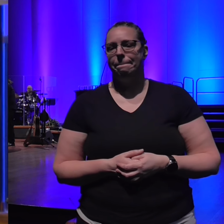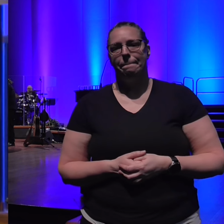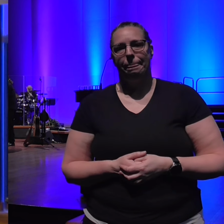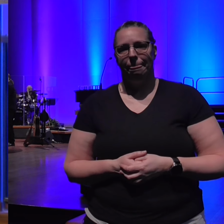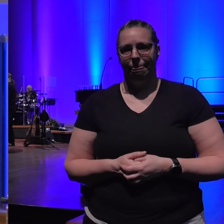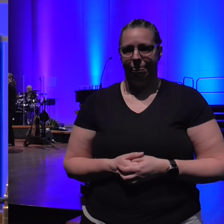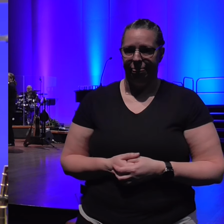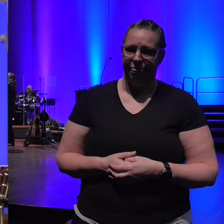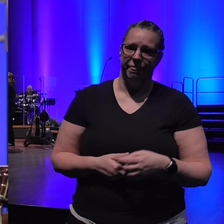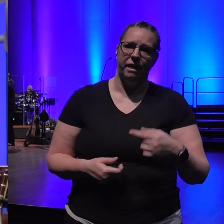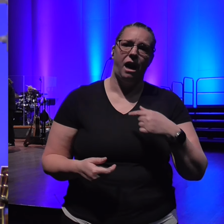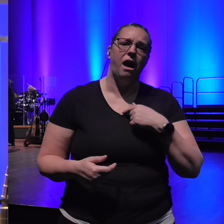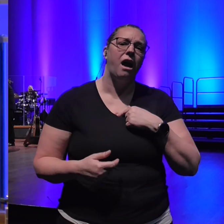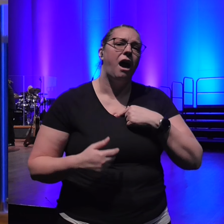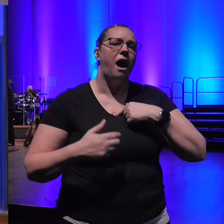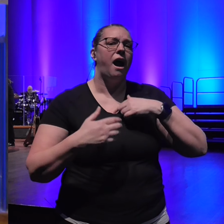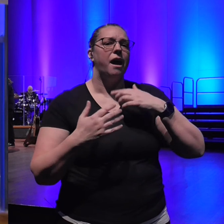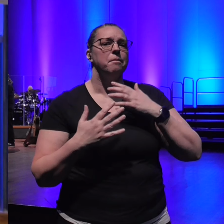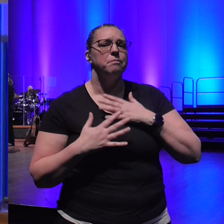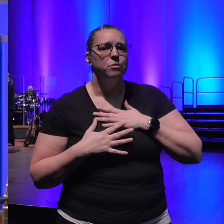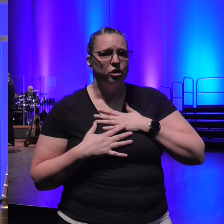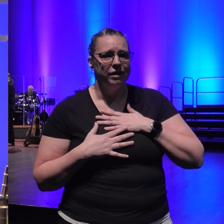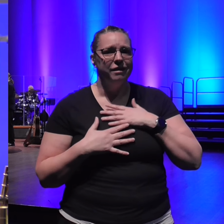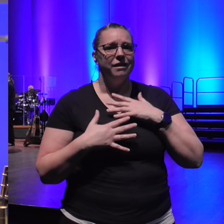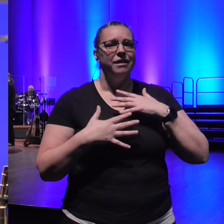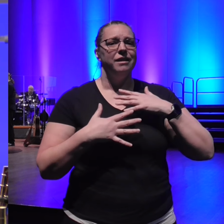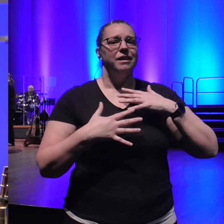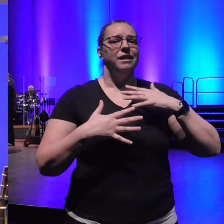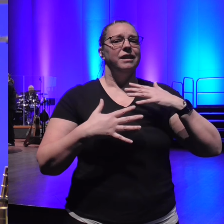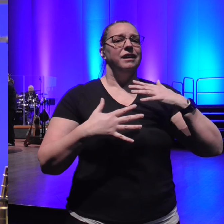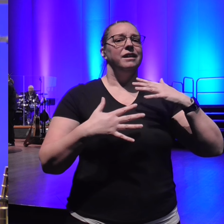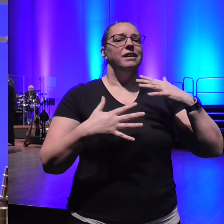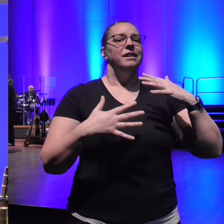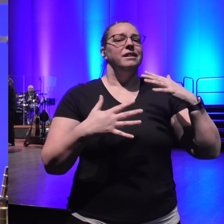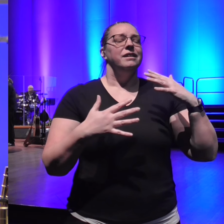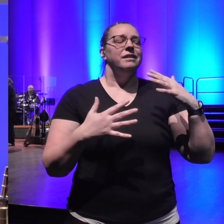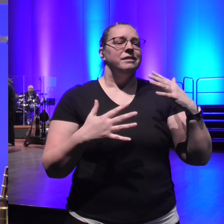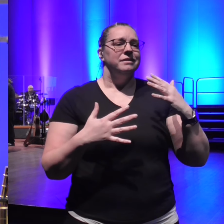And I breathe in,